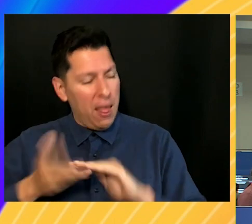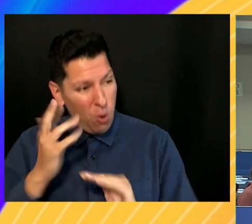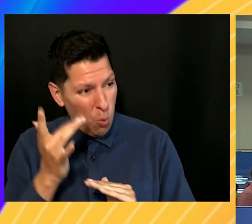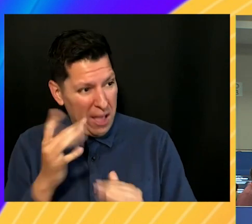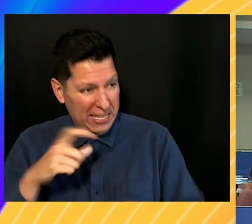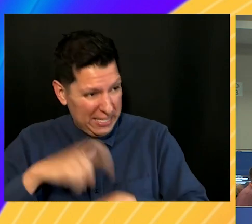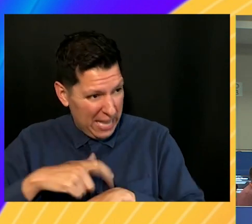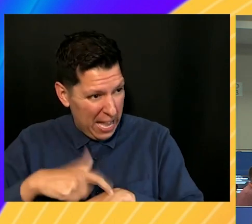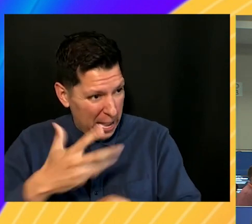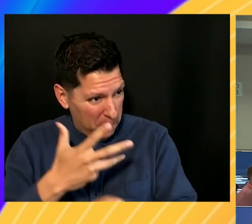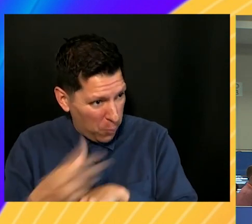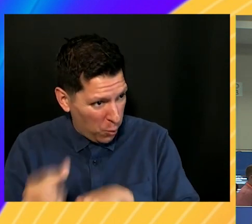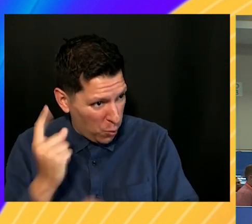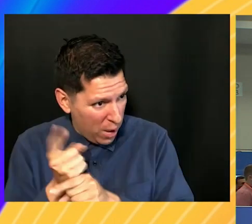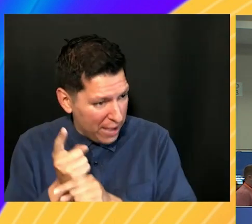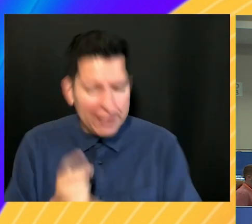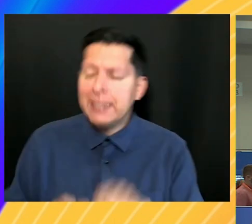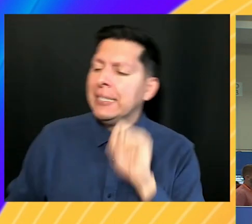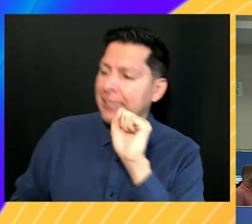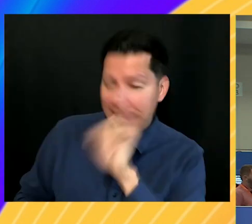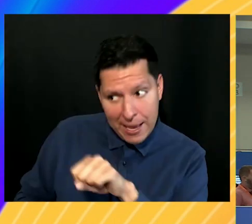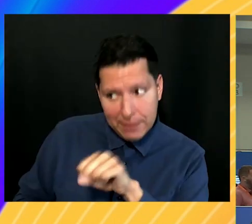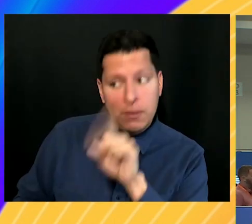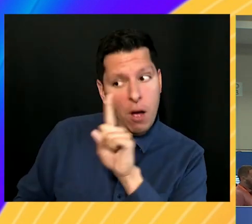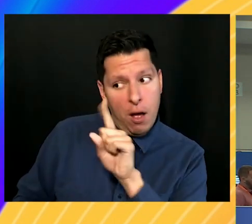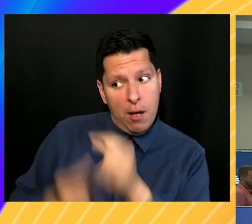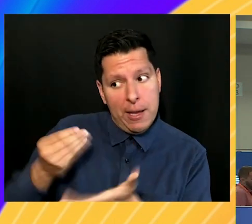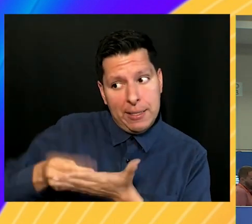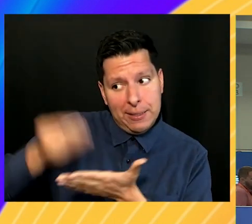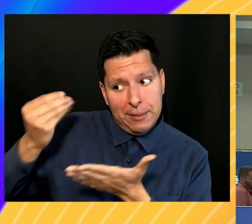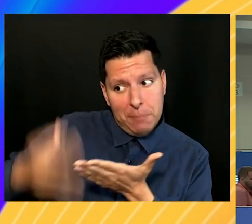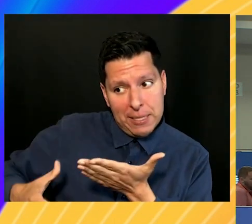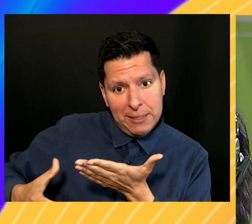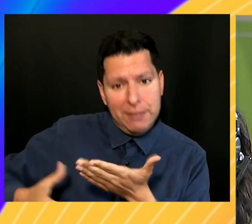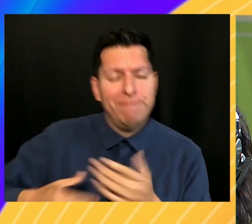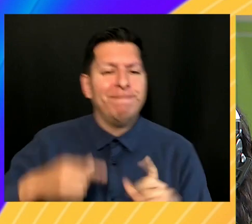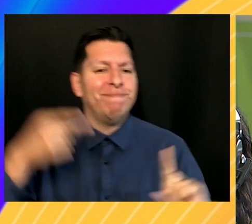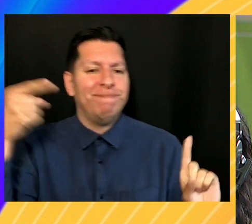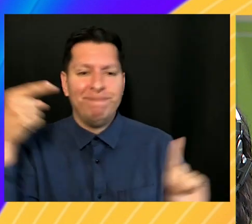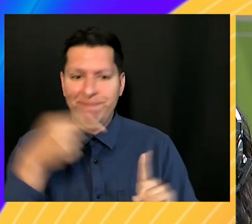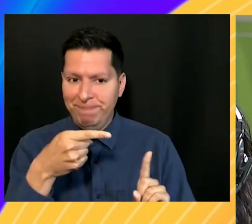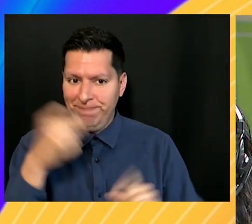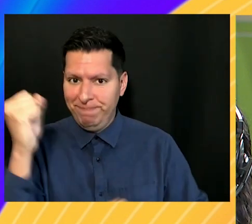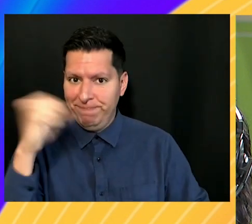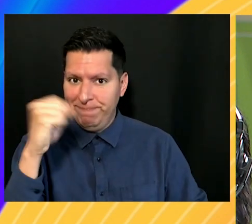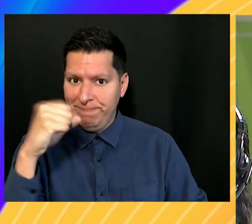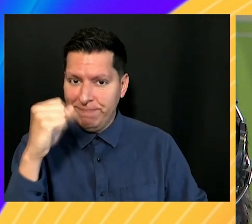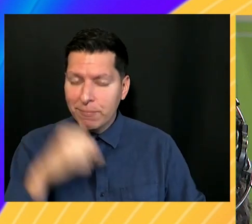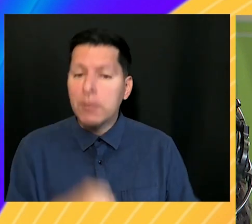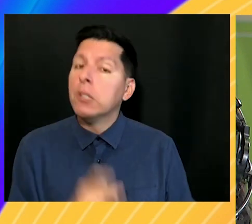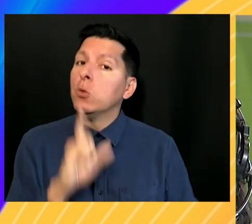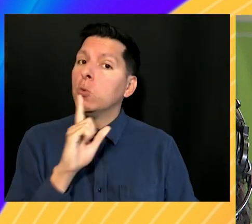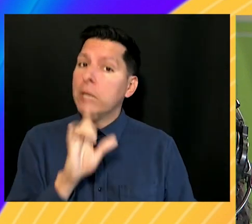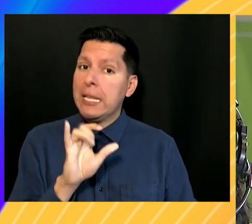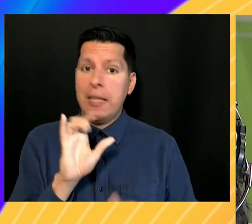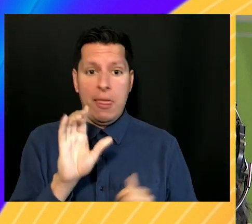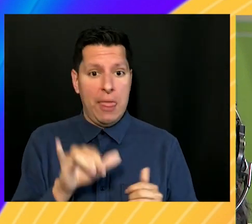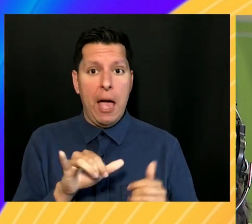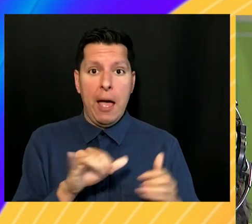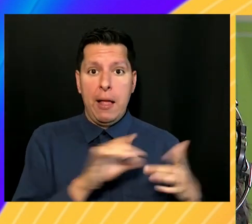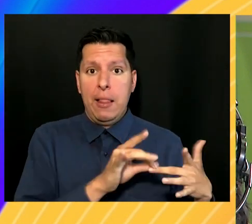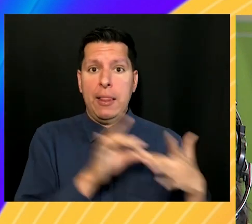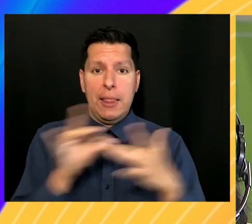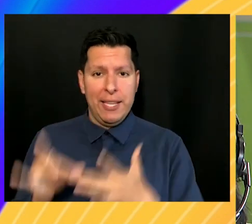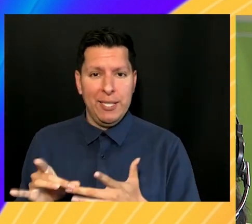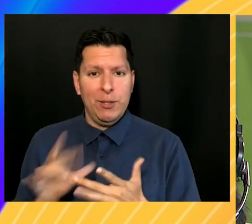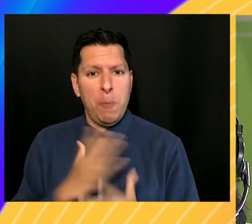consuming. Time consuming and expensive too. Yeah. Exactly. So, yeah, that's a great point. And so actually that leads a little bit into what my team does.